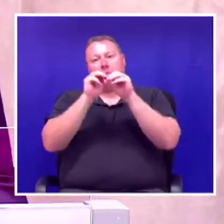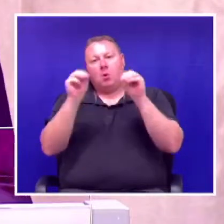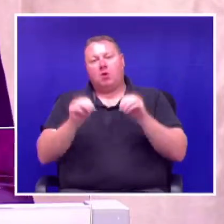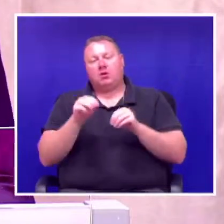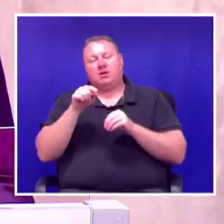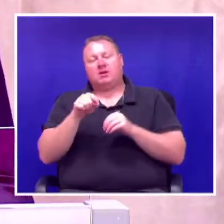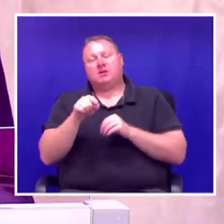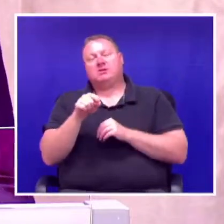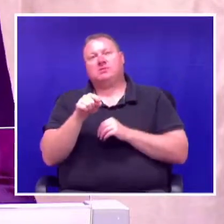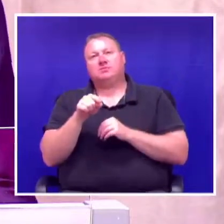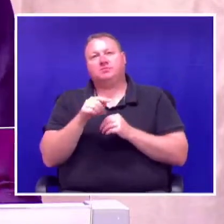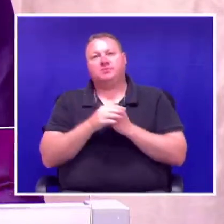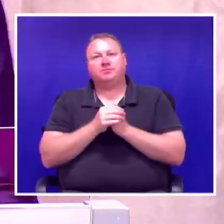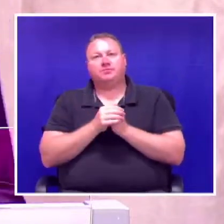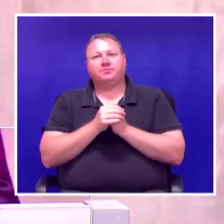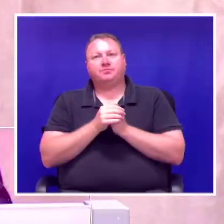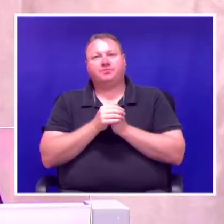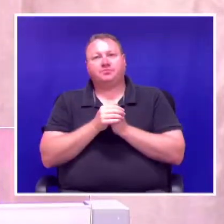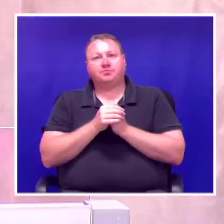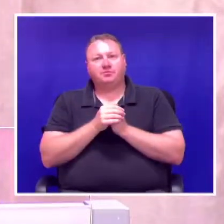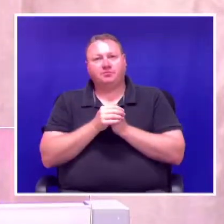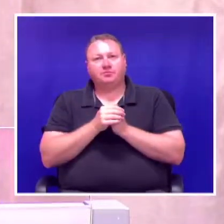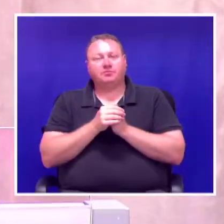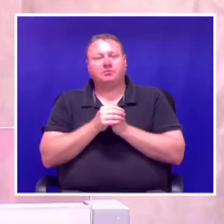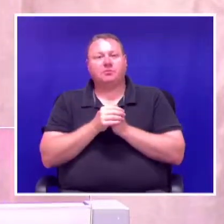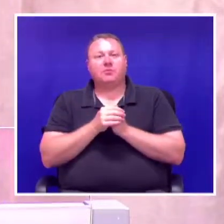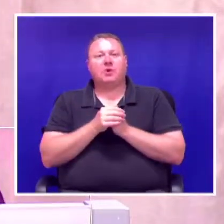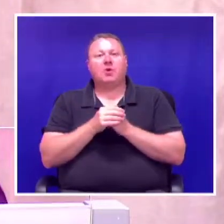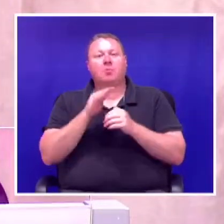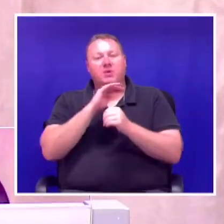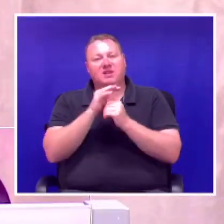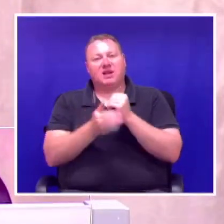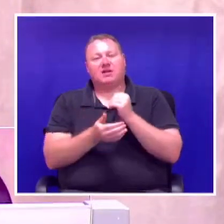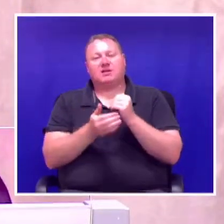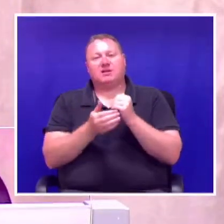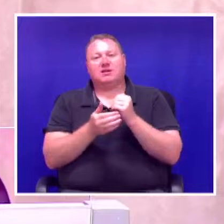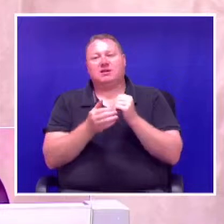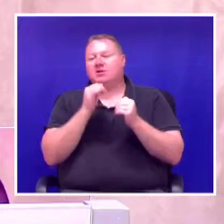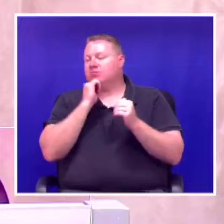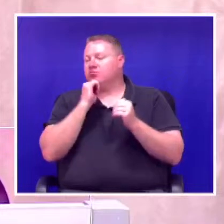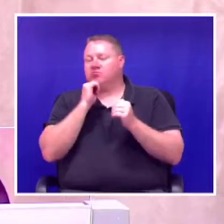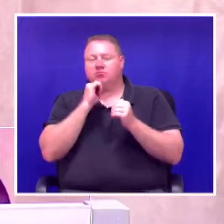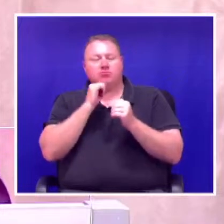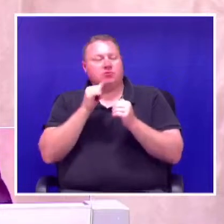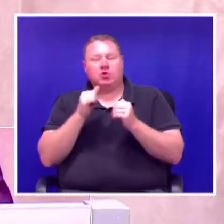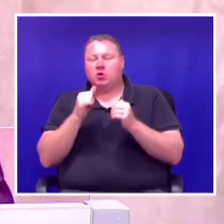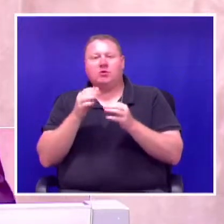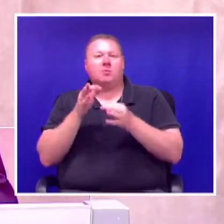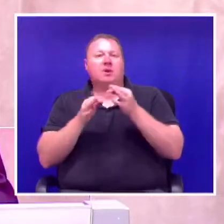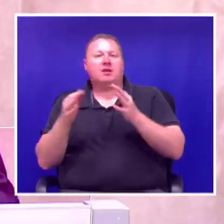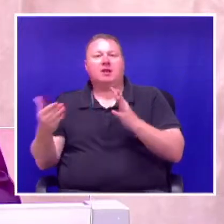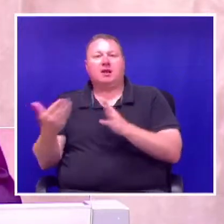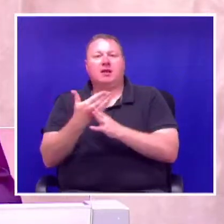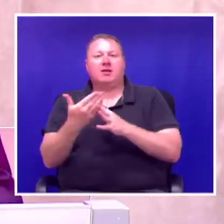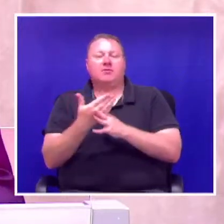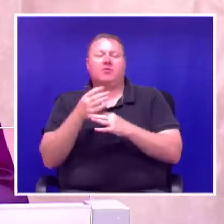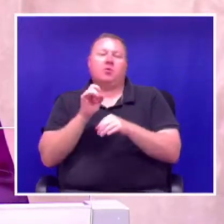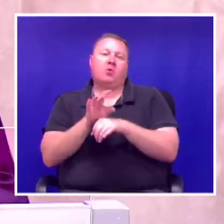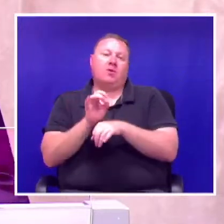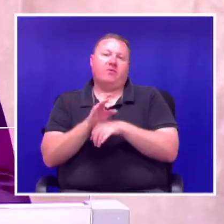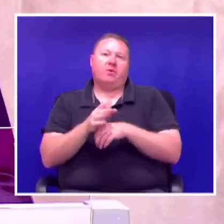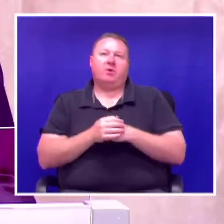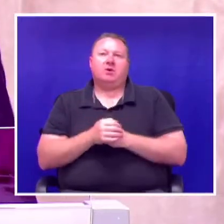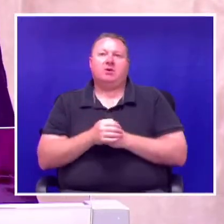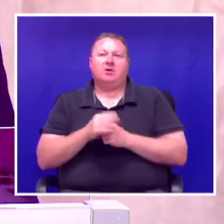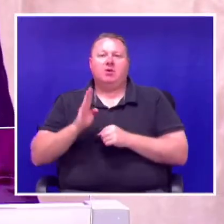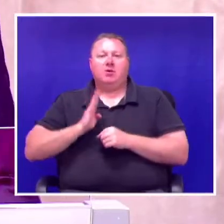or enterprises are insulated from political influence and interference. The